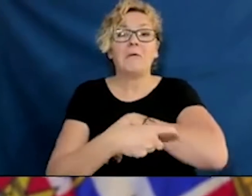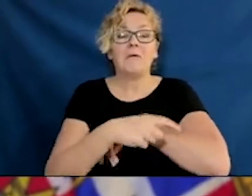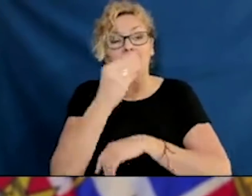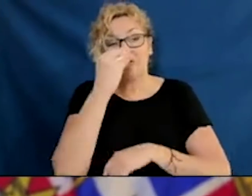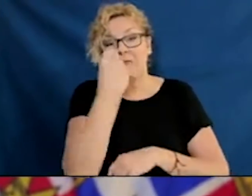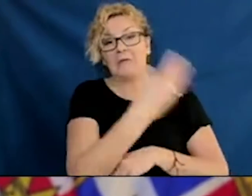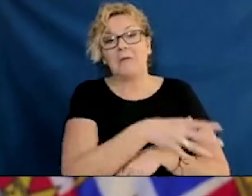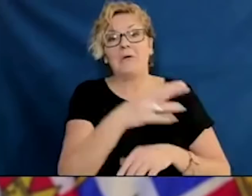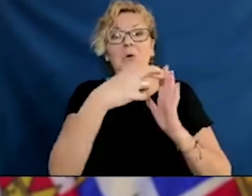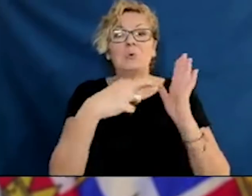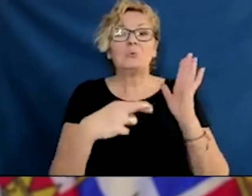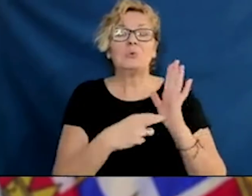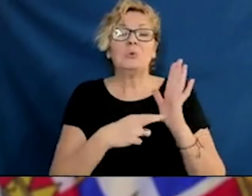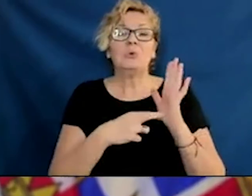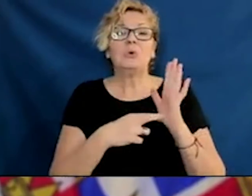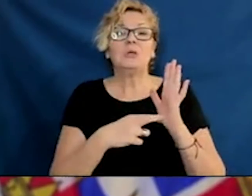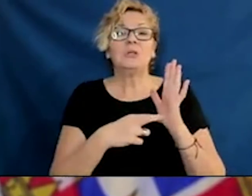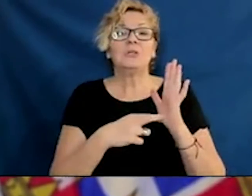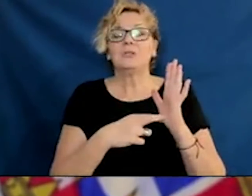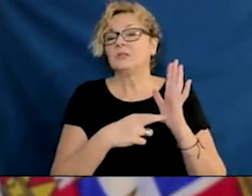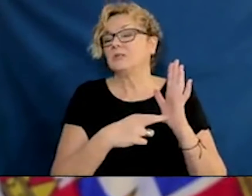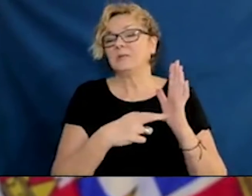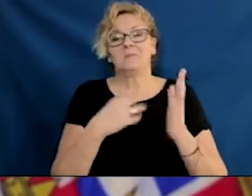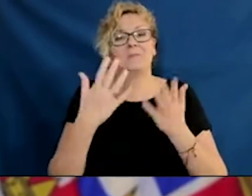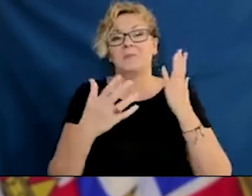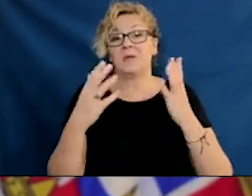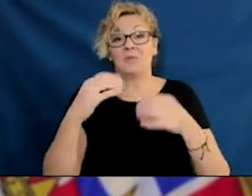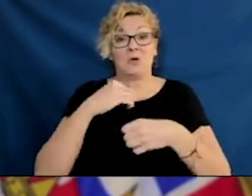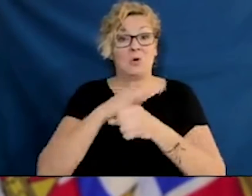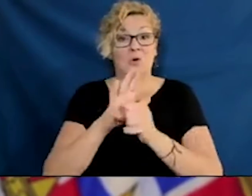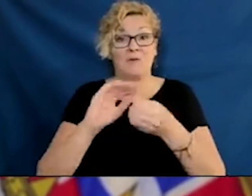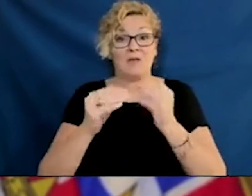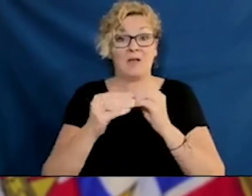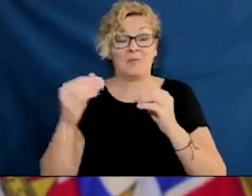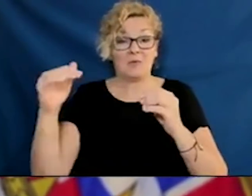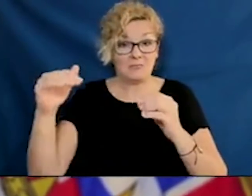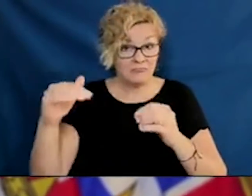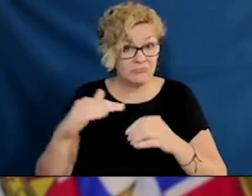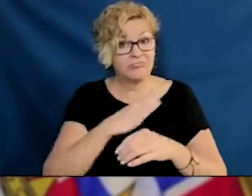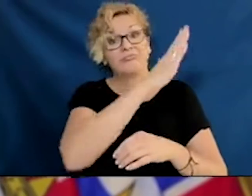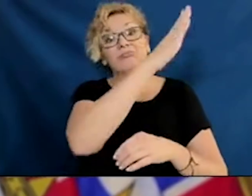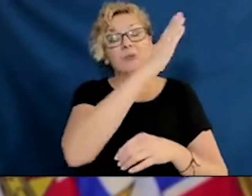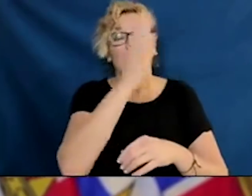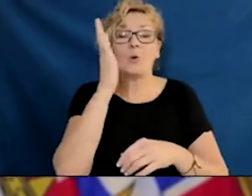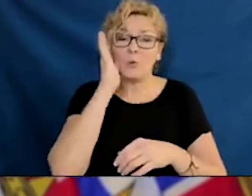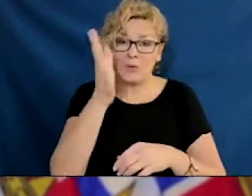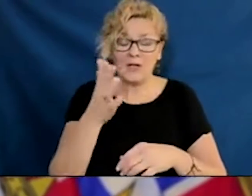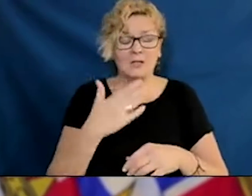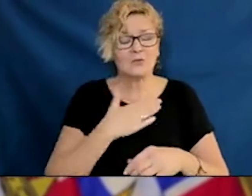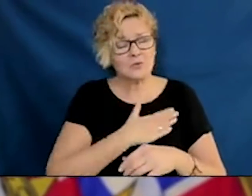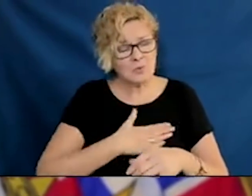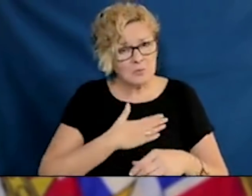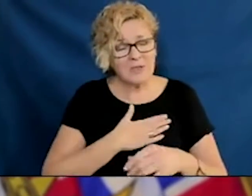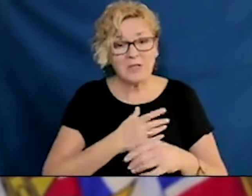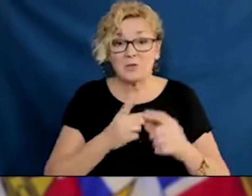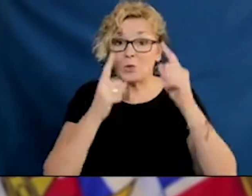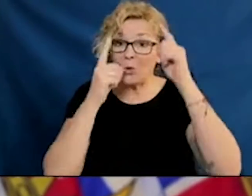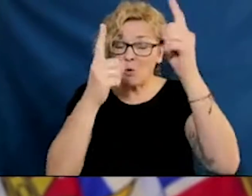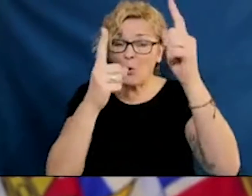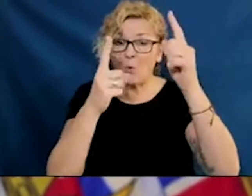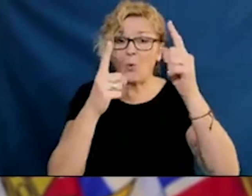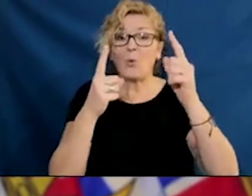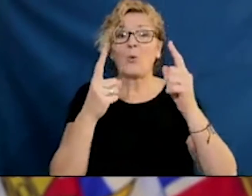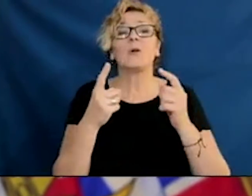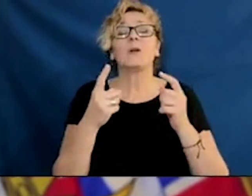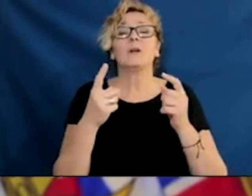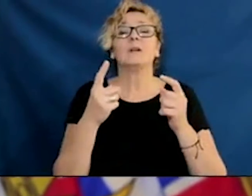the staff and not put them at risk. Stay small, stay apart, keeping everyone safe